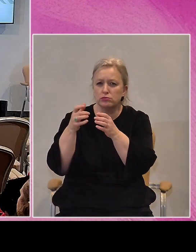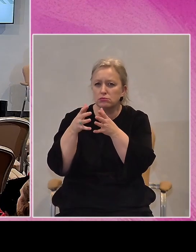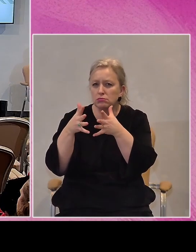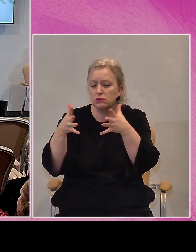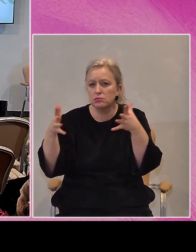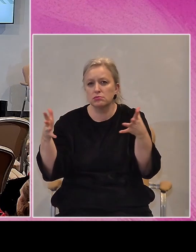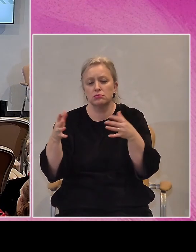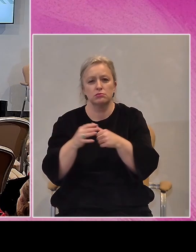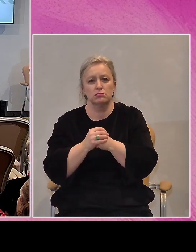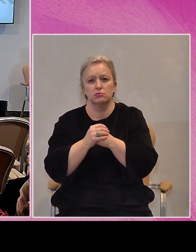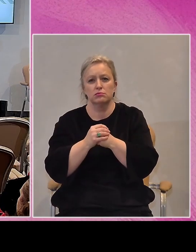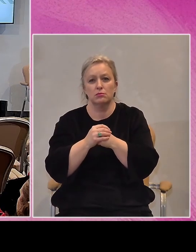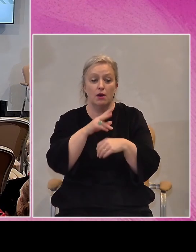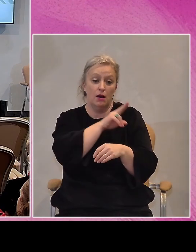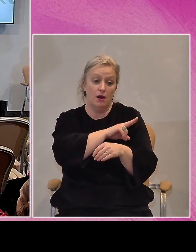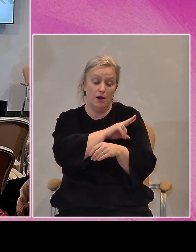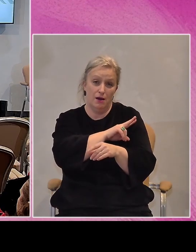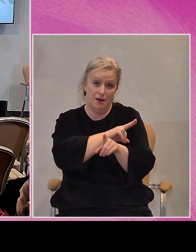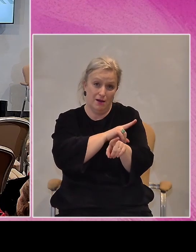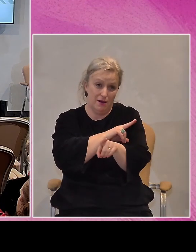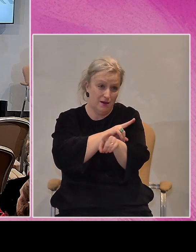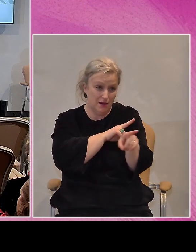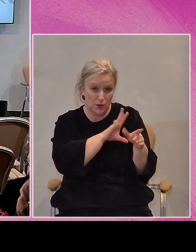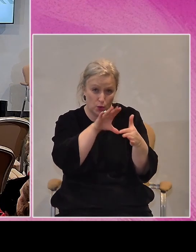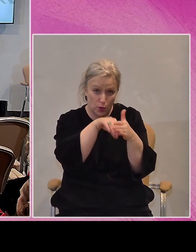Raising awareness, both among the medical staff